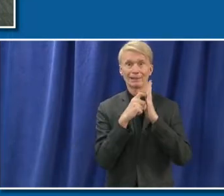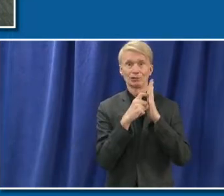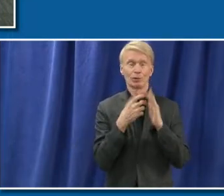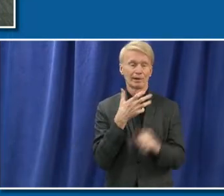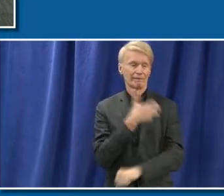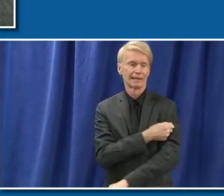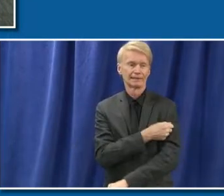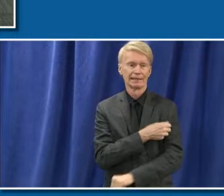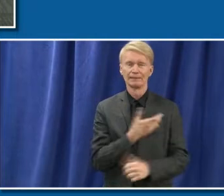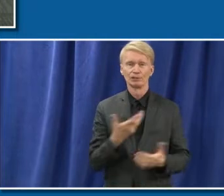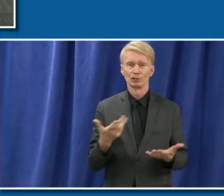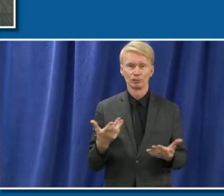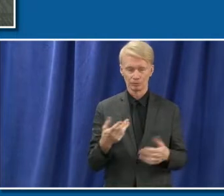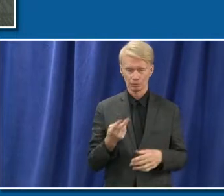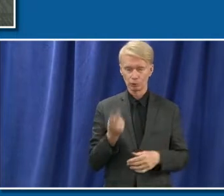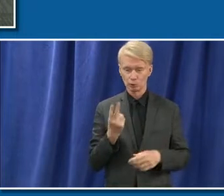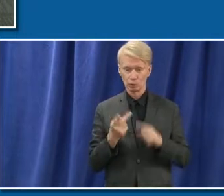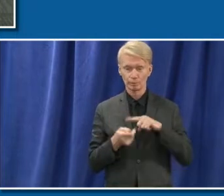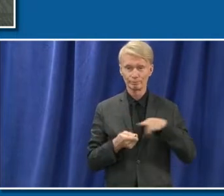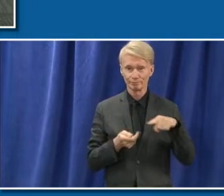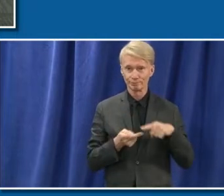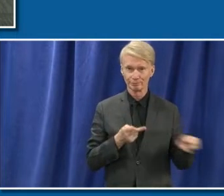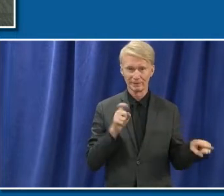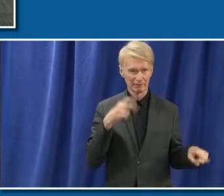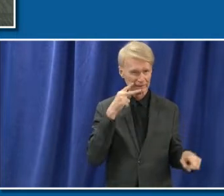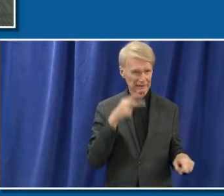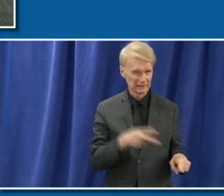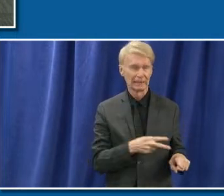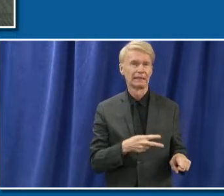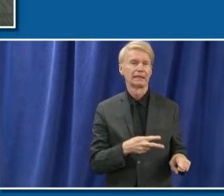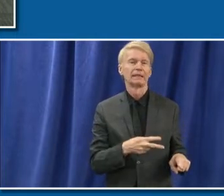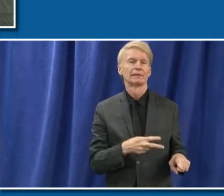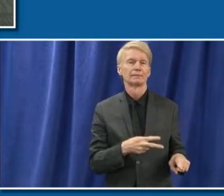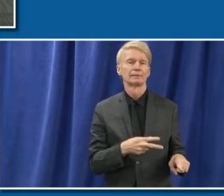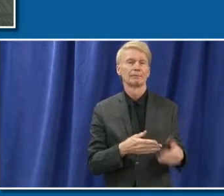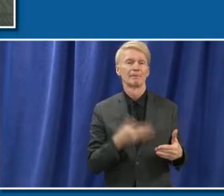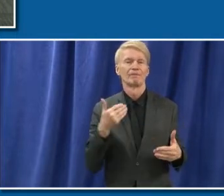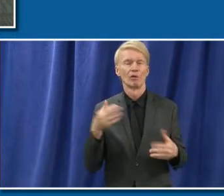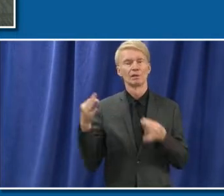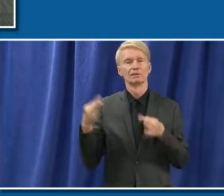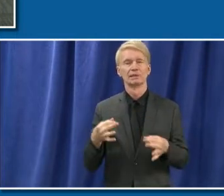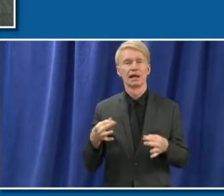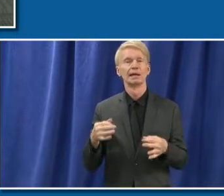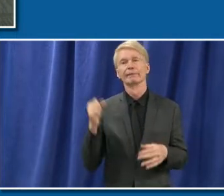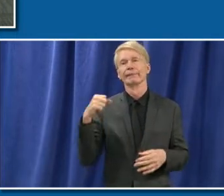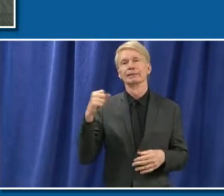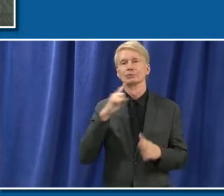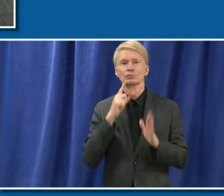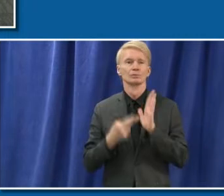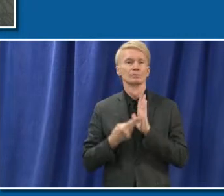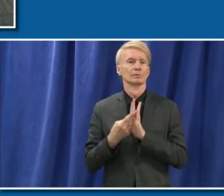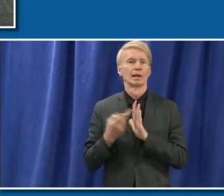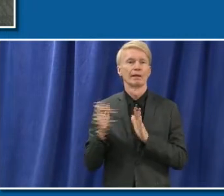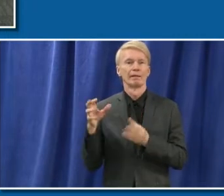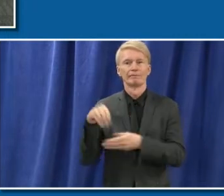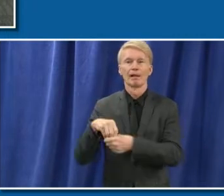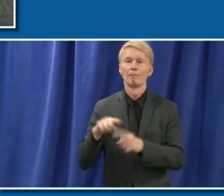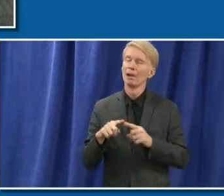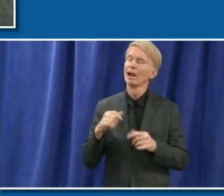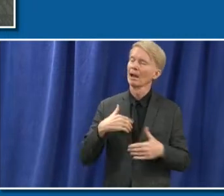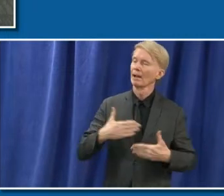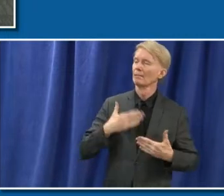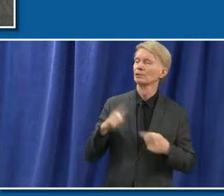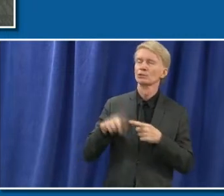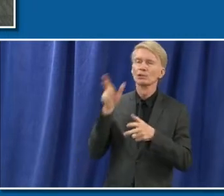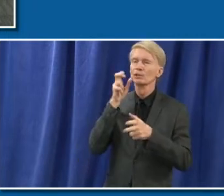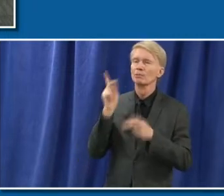there's two pieces that I'm interested in seeing before this is even, I think, very relevant to the conversation, but I appreciate the question and people thinking about